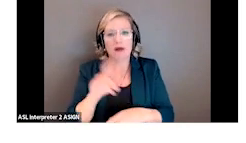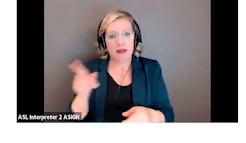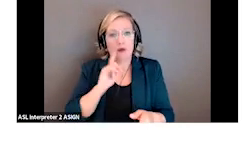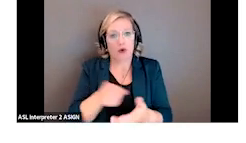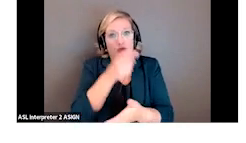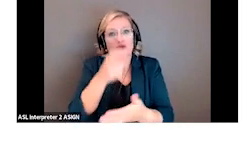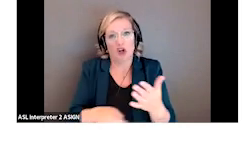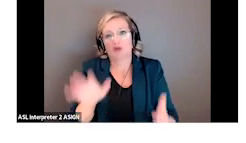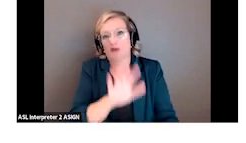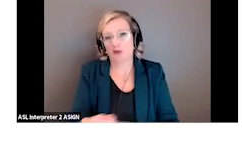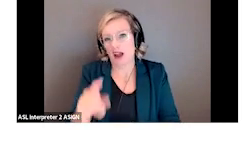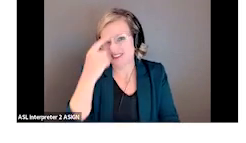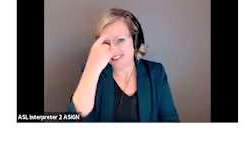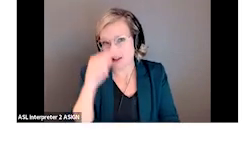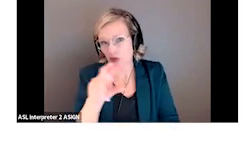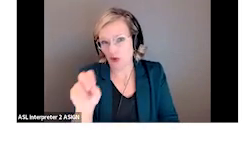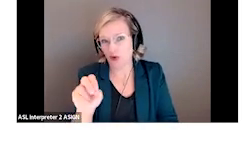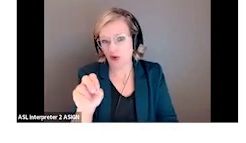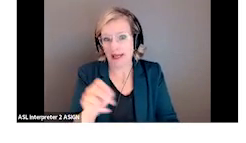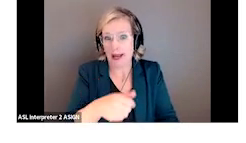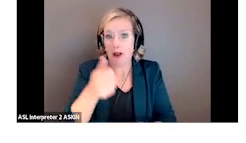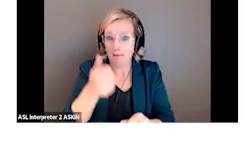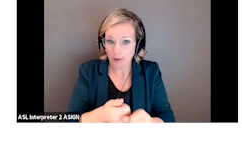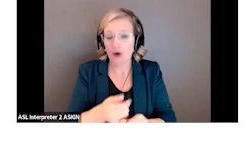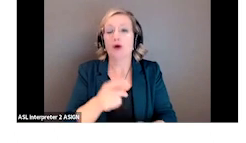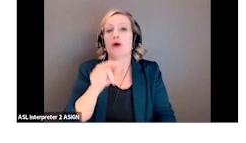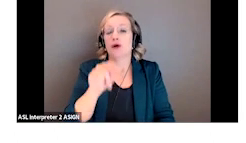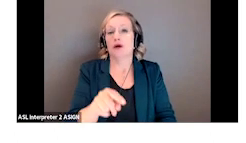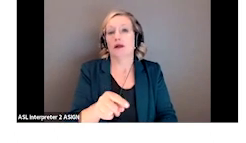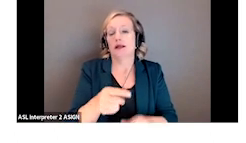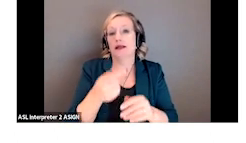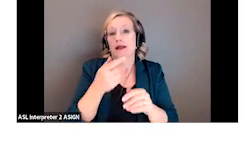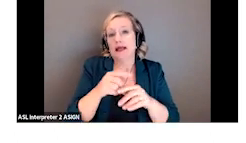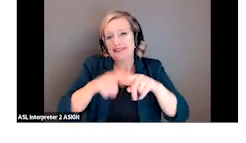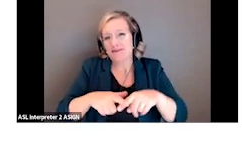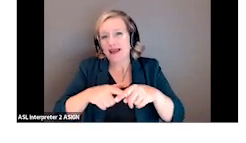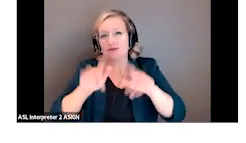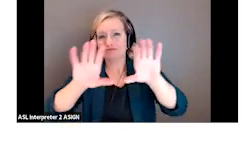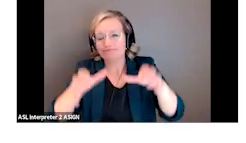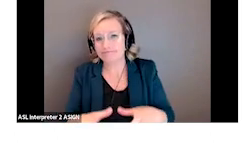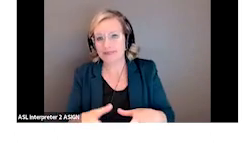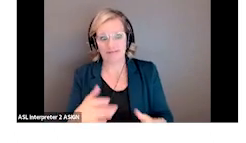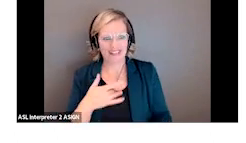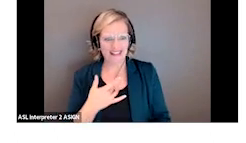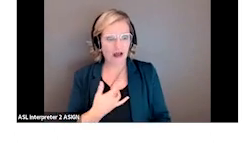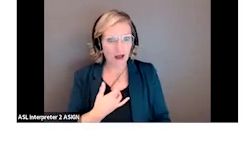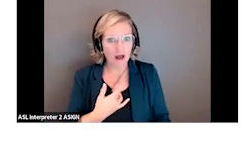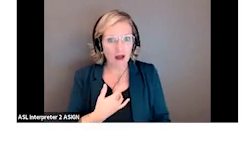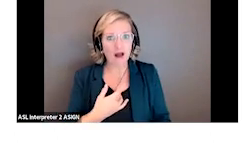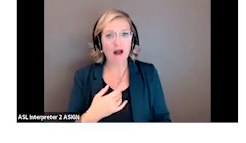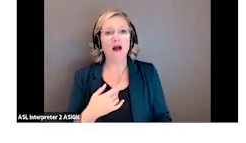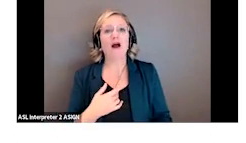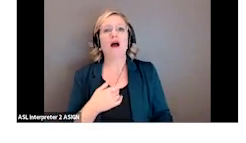expensive, okay? And depending on your category, you may not be able to afford it because it can get quite